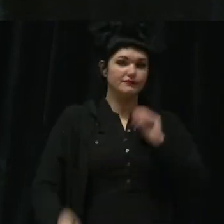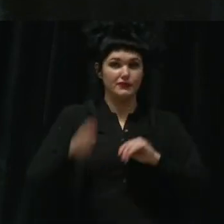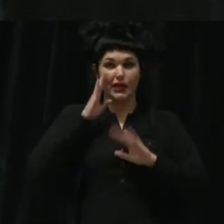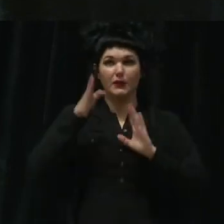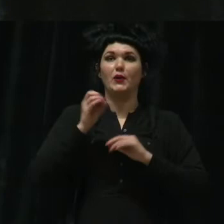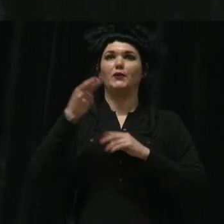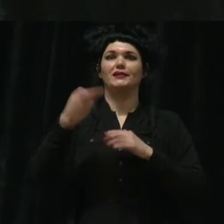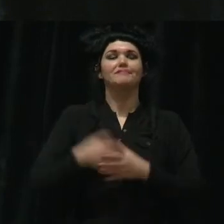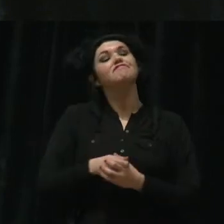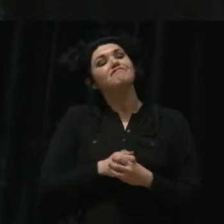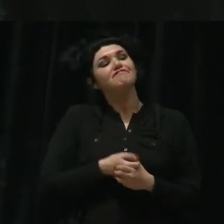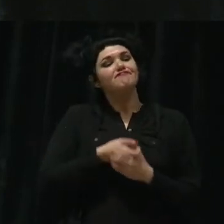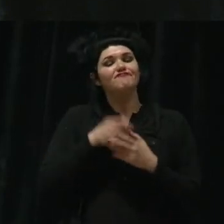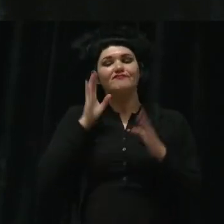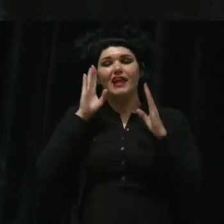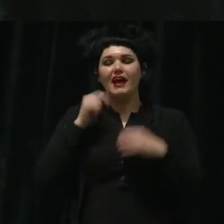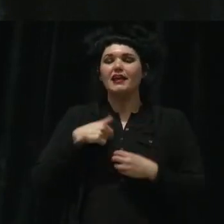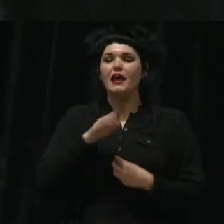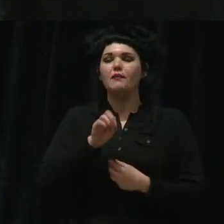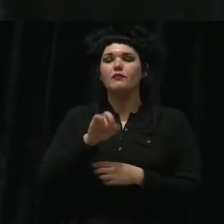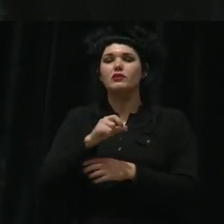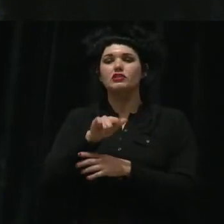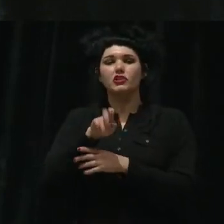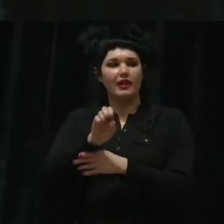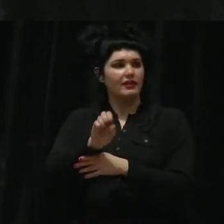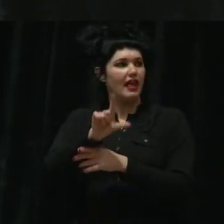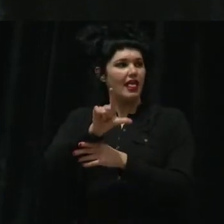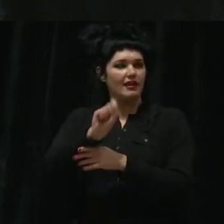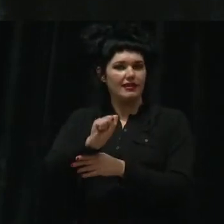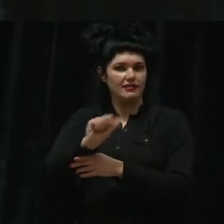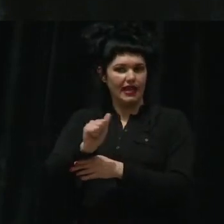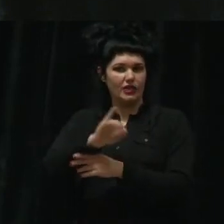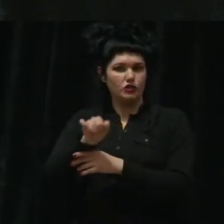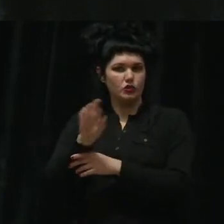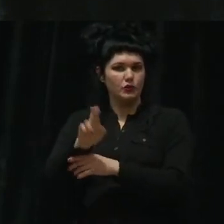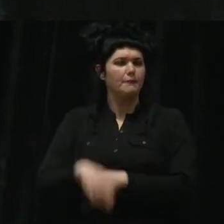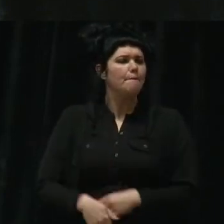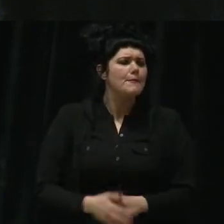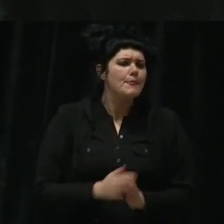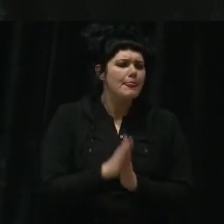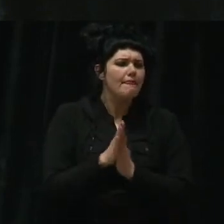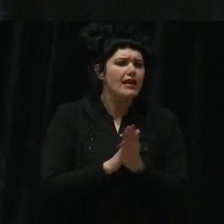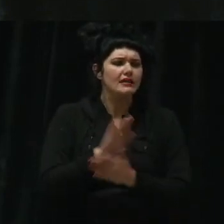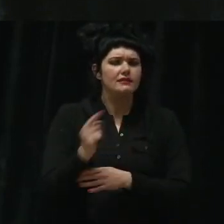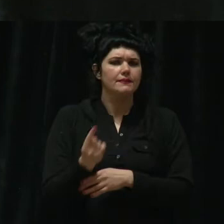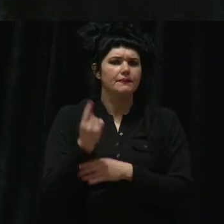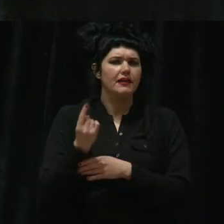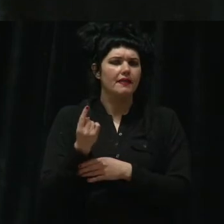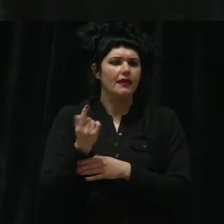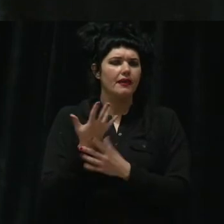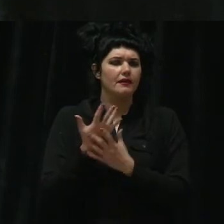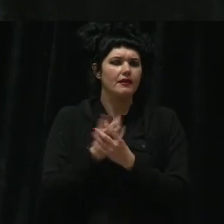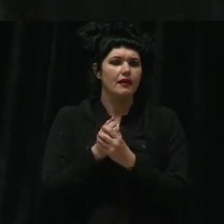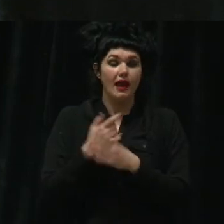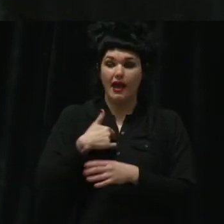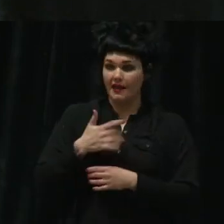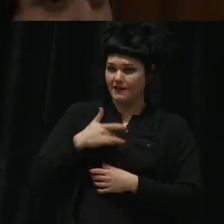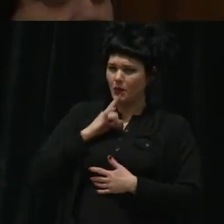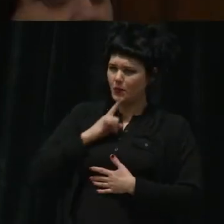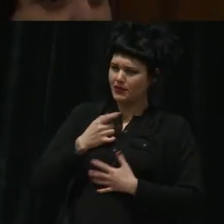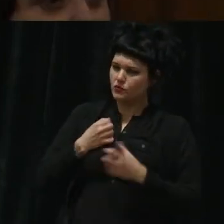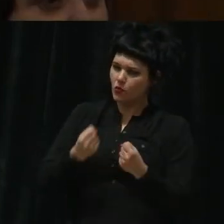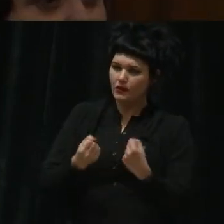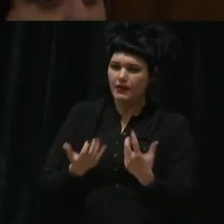Hello. Oh, hi. I'm Bridget. I'm an LSA junior. And something that I felt really